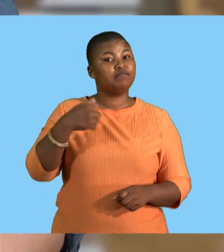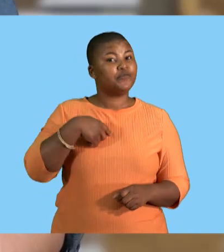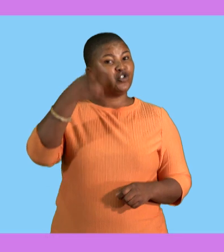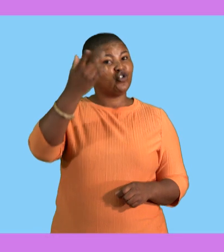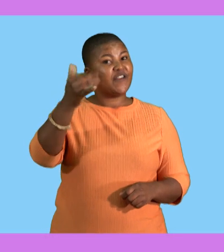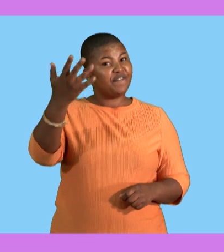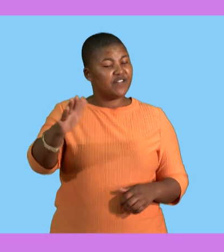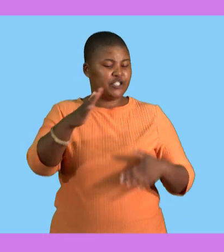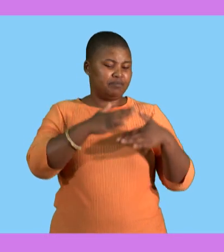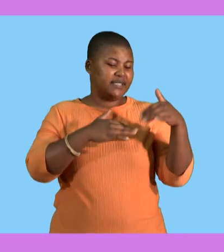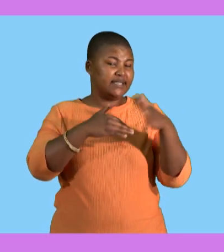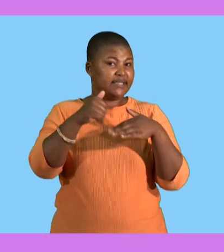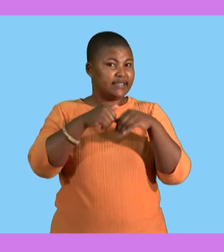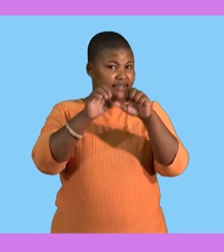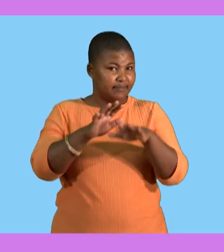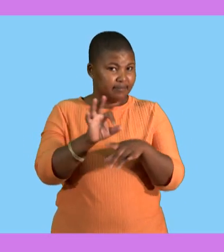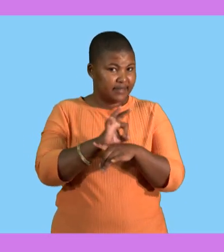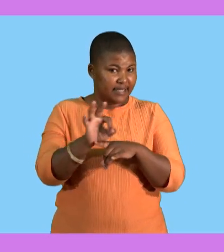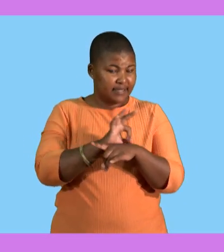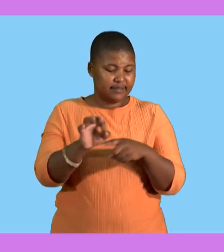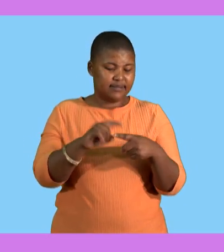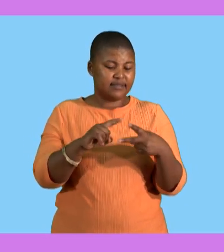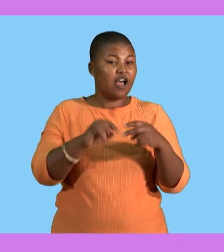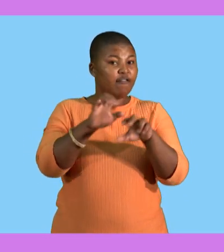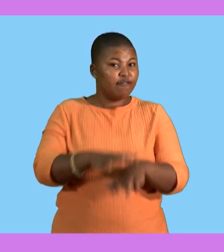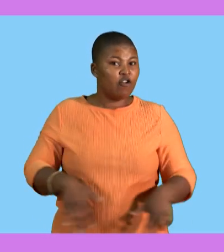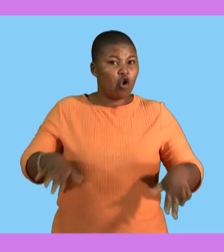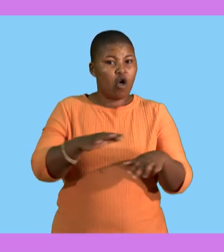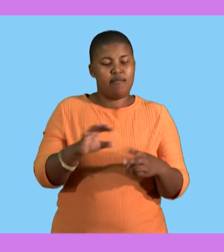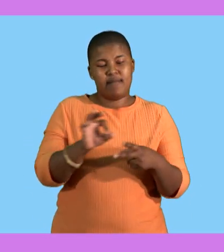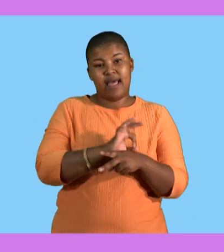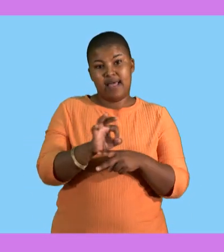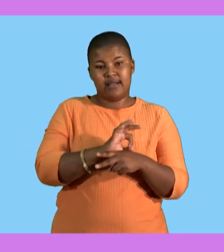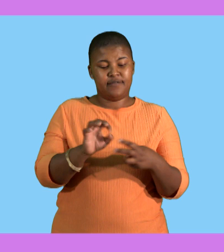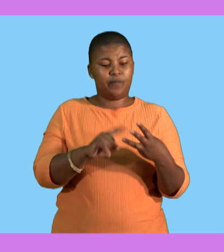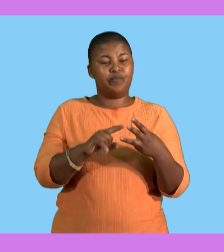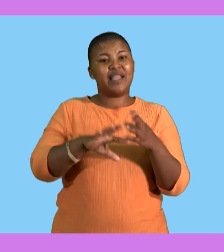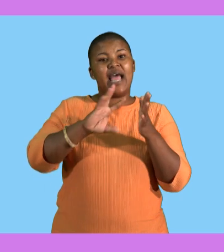building plans, floor plans, and elevation plans.